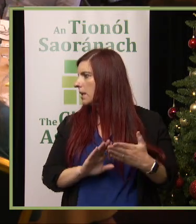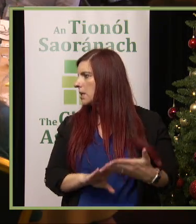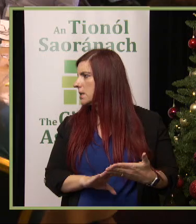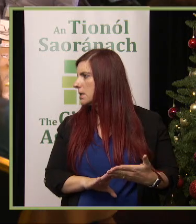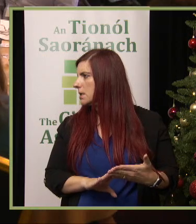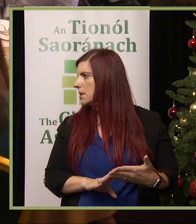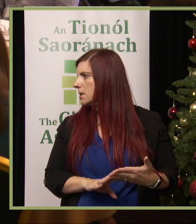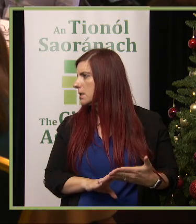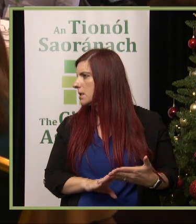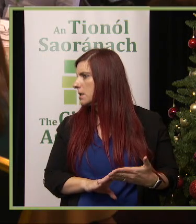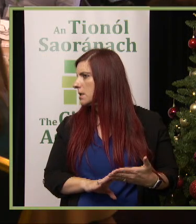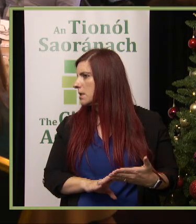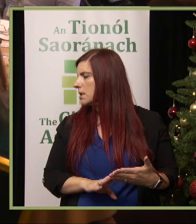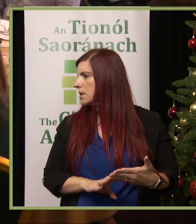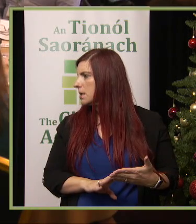that?